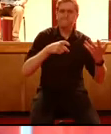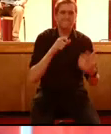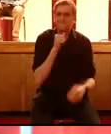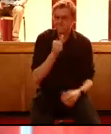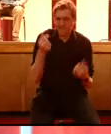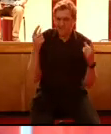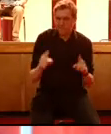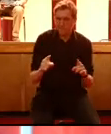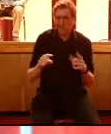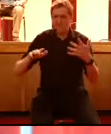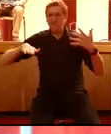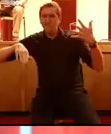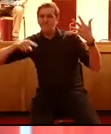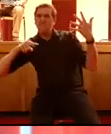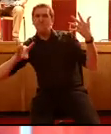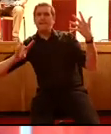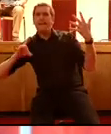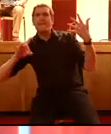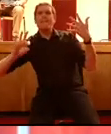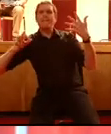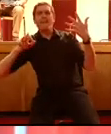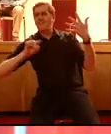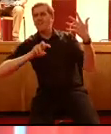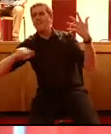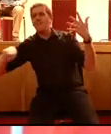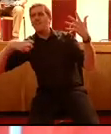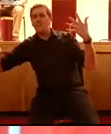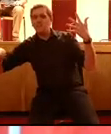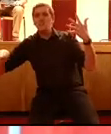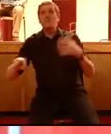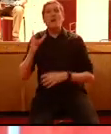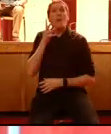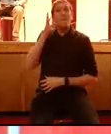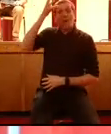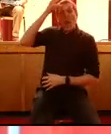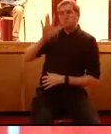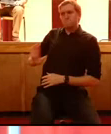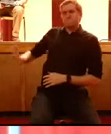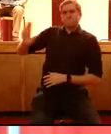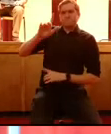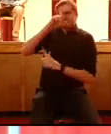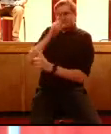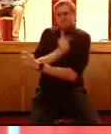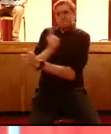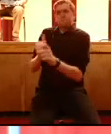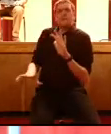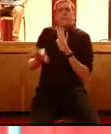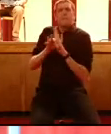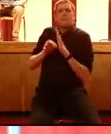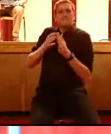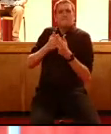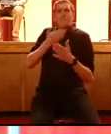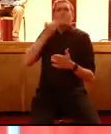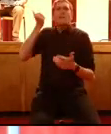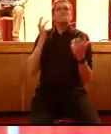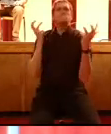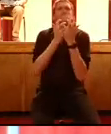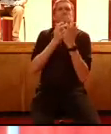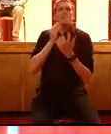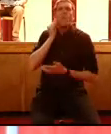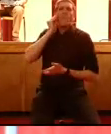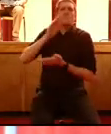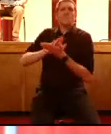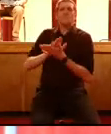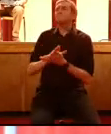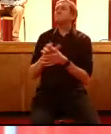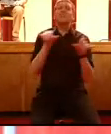Every parent has the right to choose what is best for their child, and they can choose homeschool, just as my opponent and his wife have